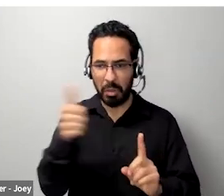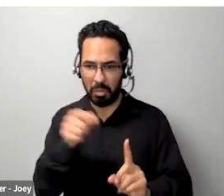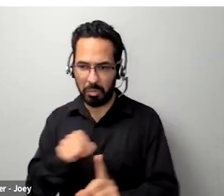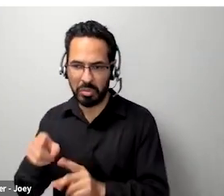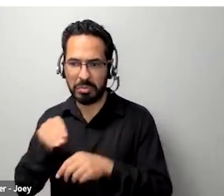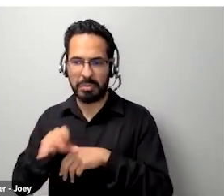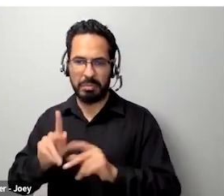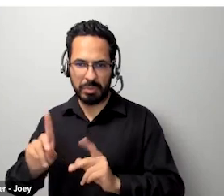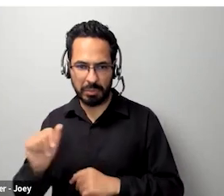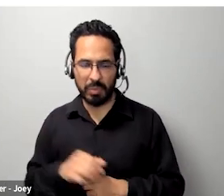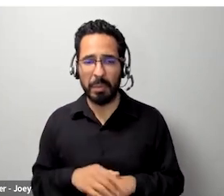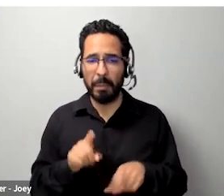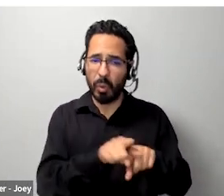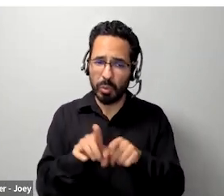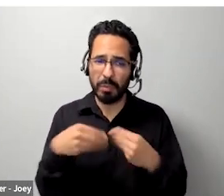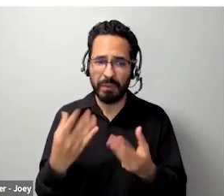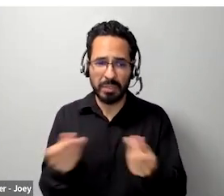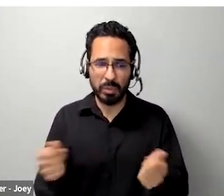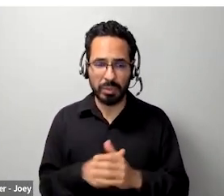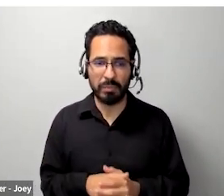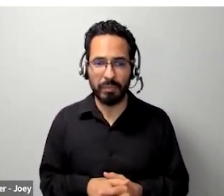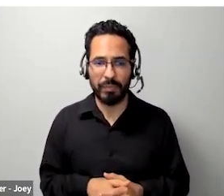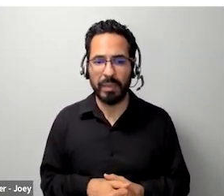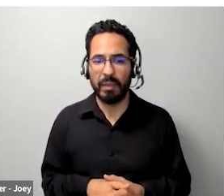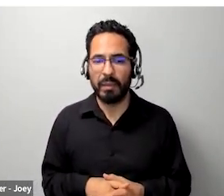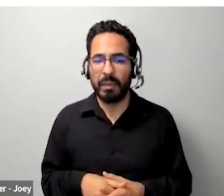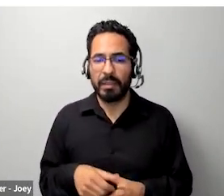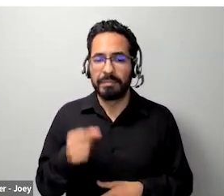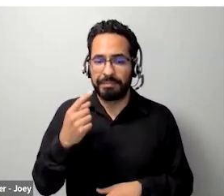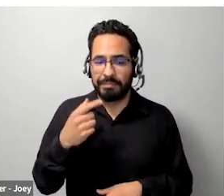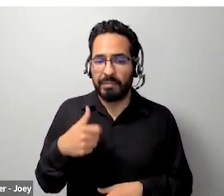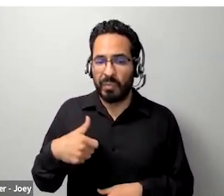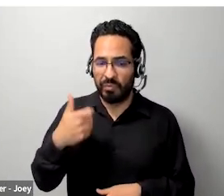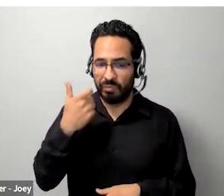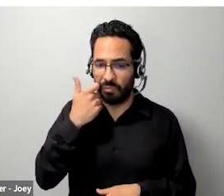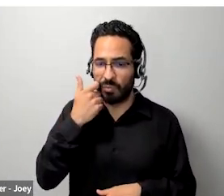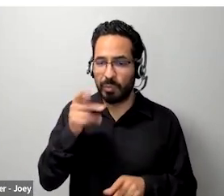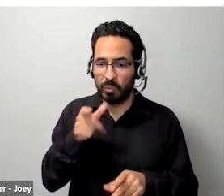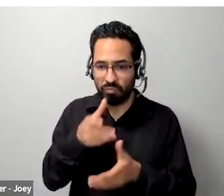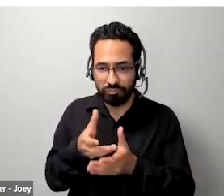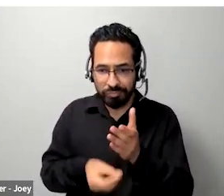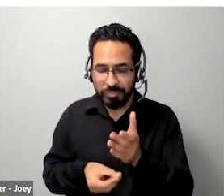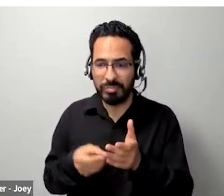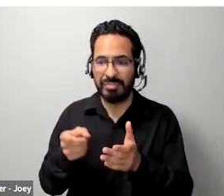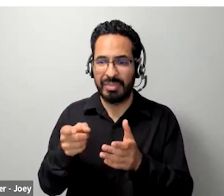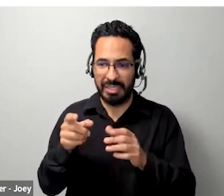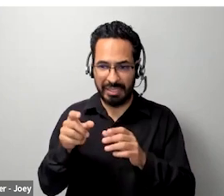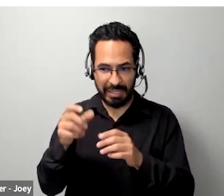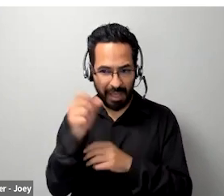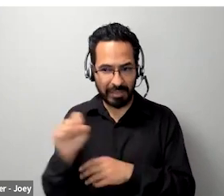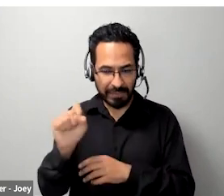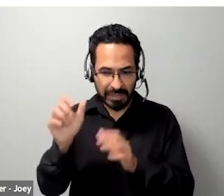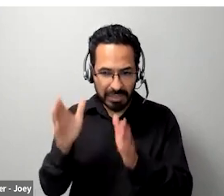also provides a solution. The late Judith Heumann, a disability rights activist, played a significant role in advancing the social model